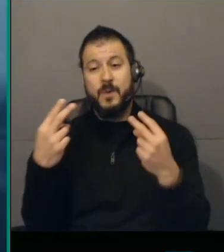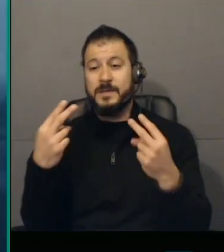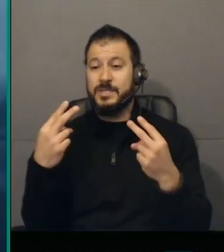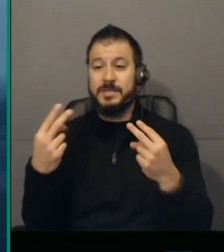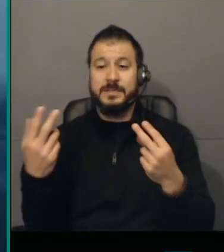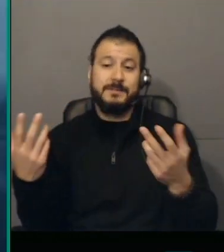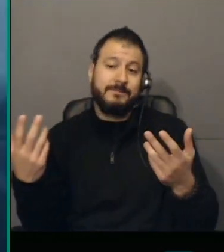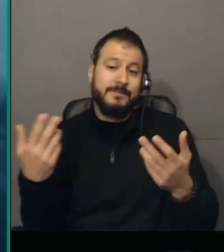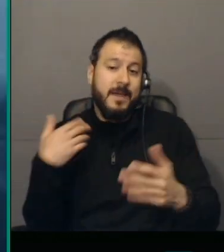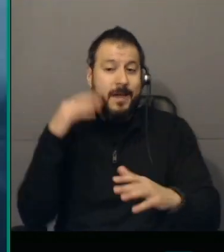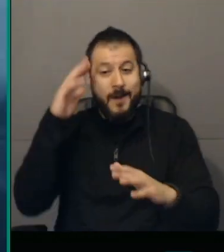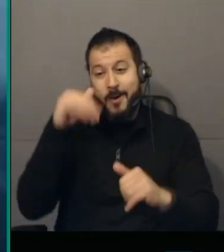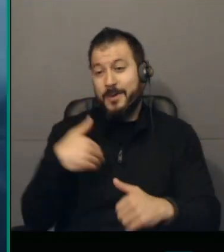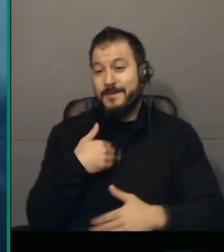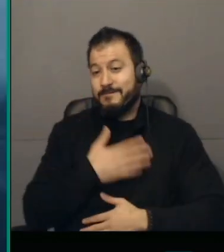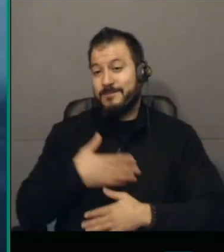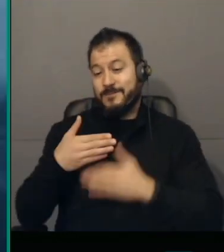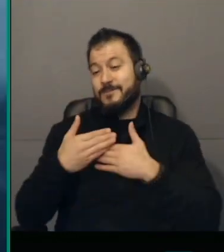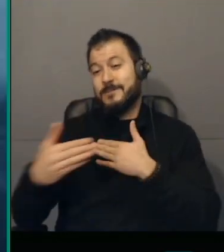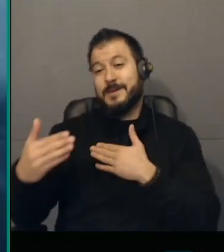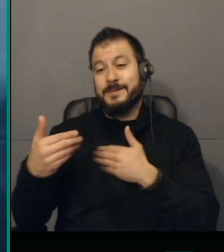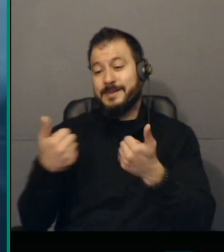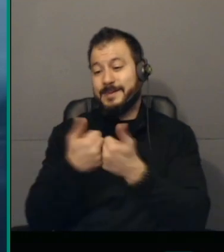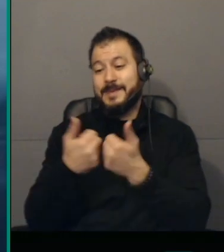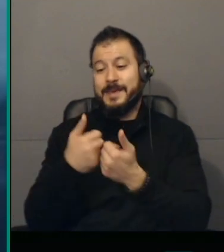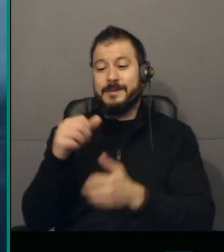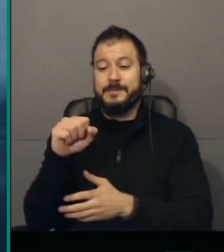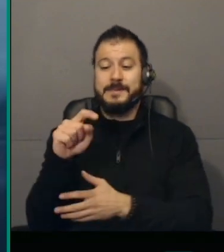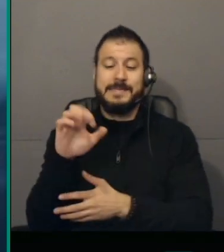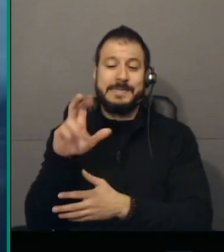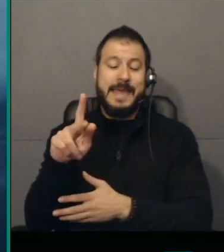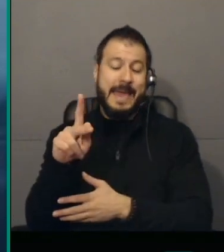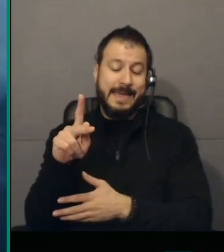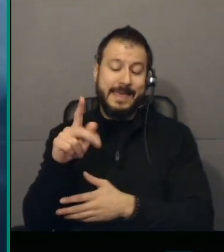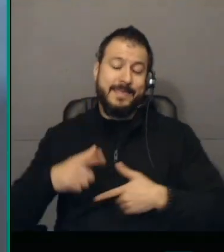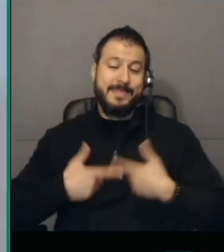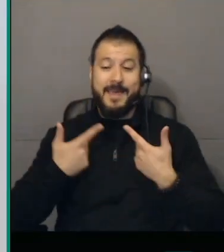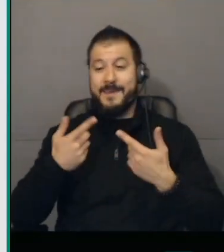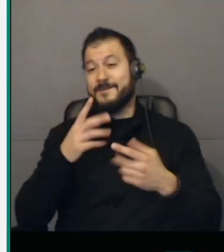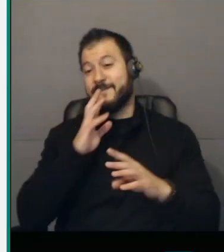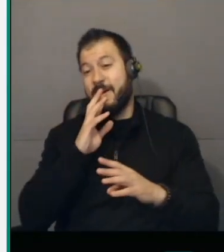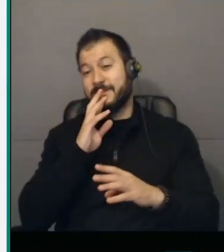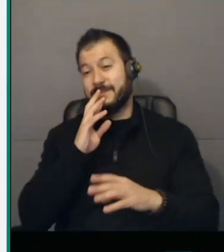for watching, and hope you have enjoy the rest of the GameStack Live Talks. Thanks.